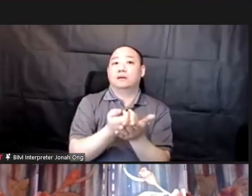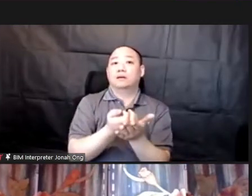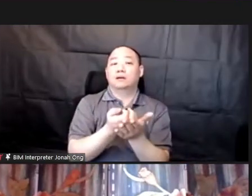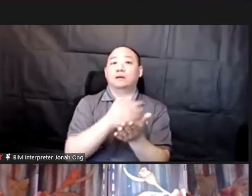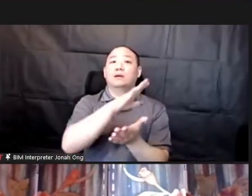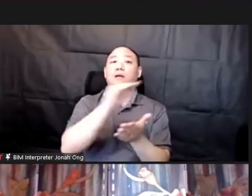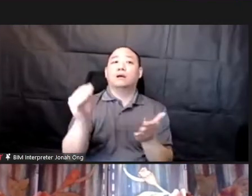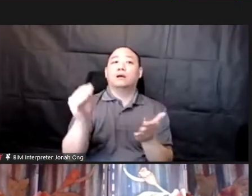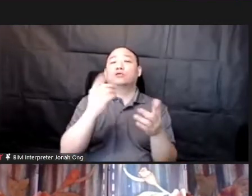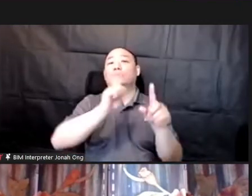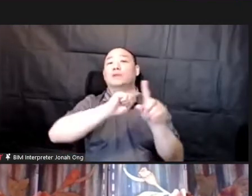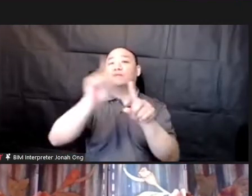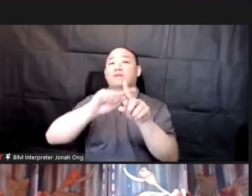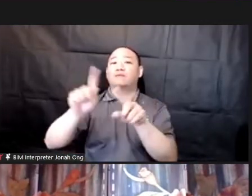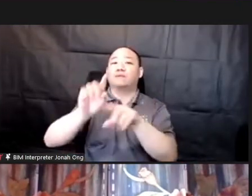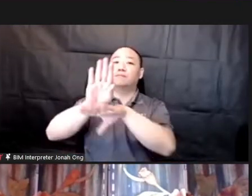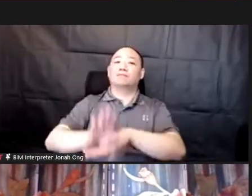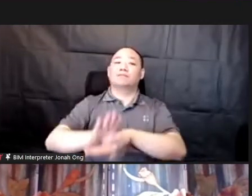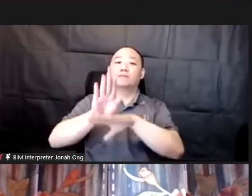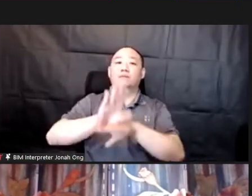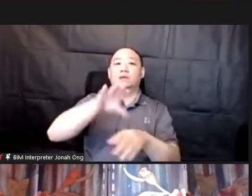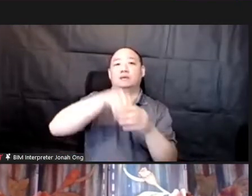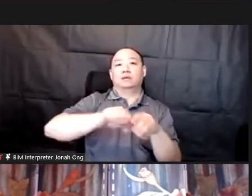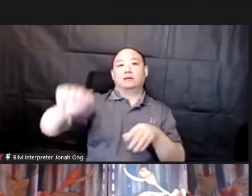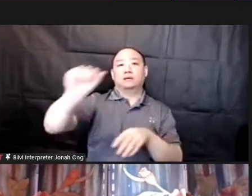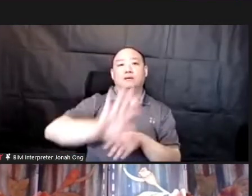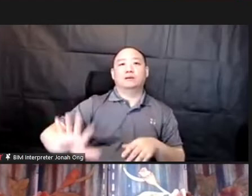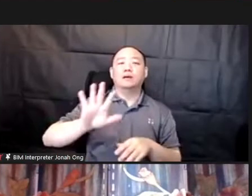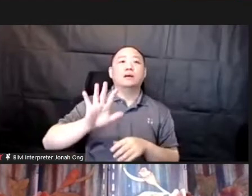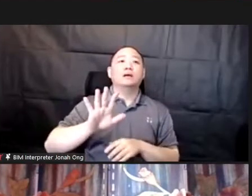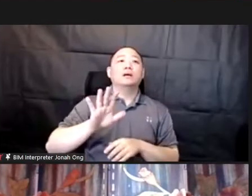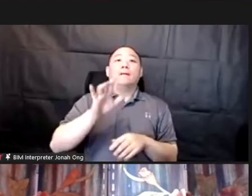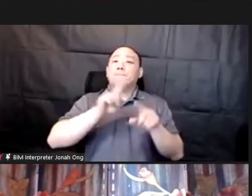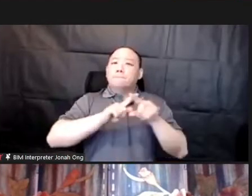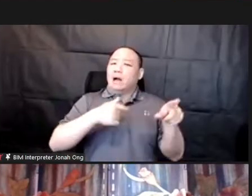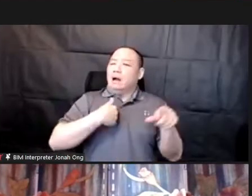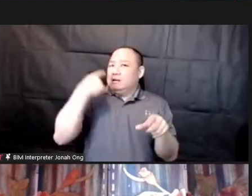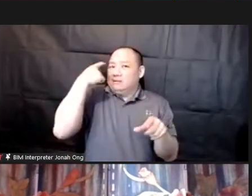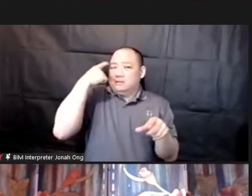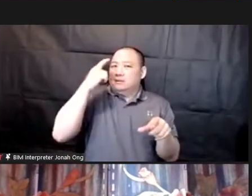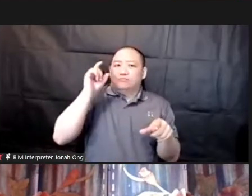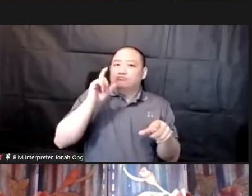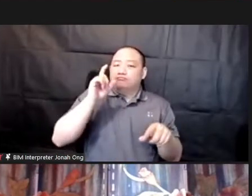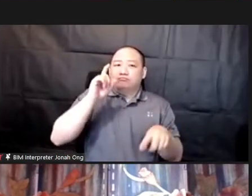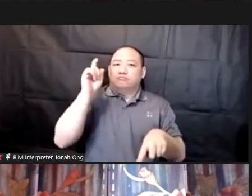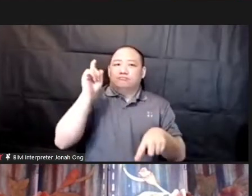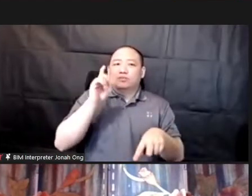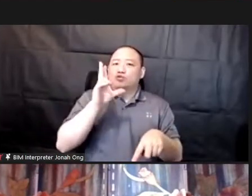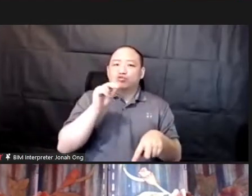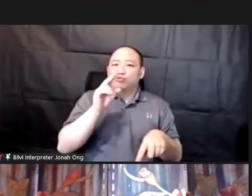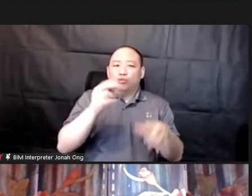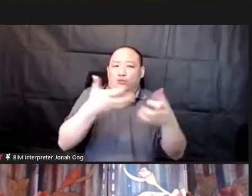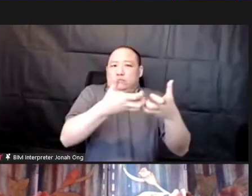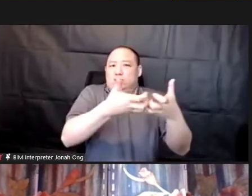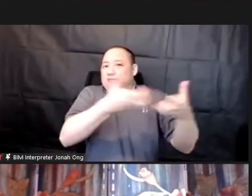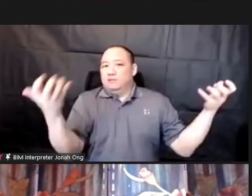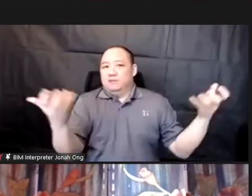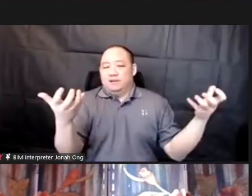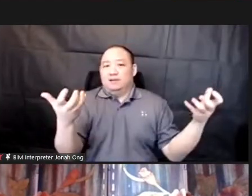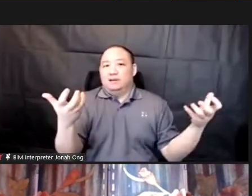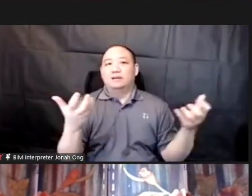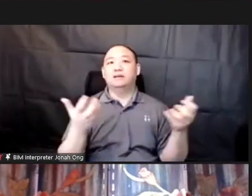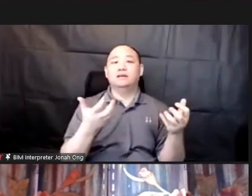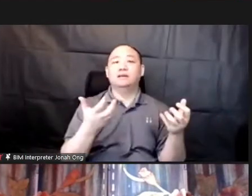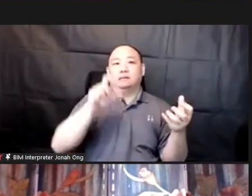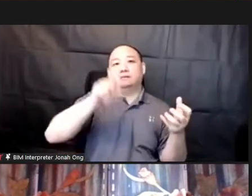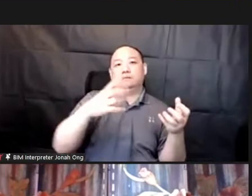think while this should be two separate kind of motives, they obviously have blended in with one another. And that's really,